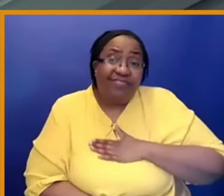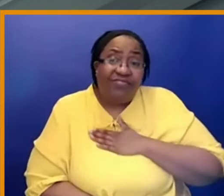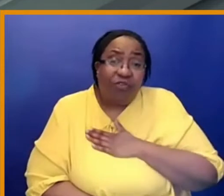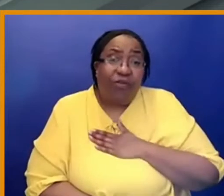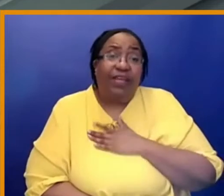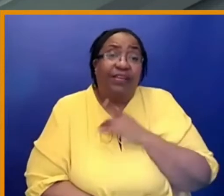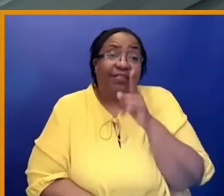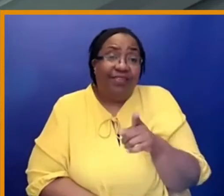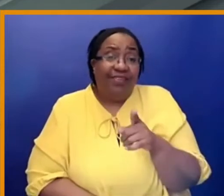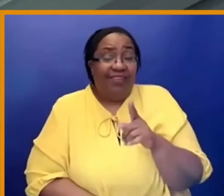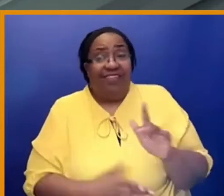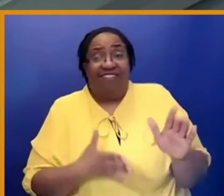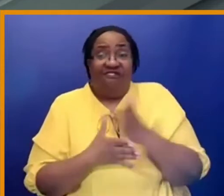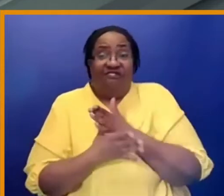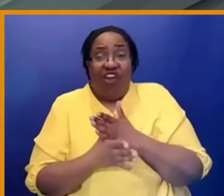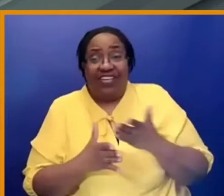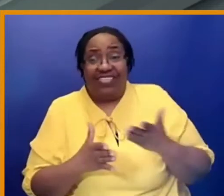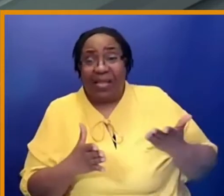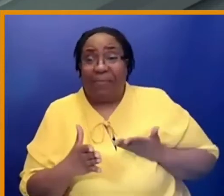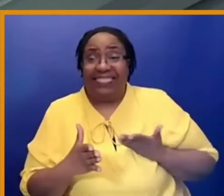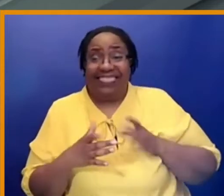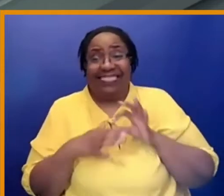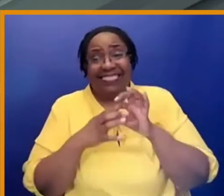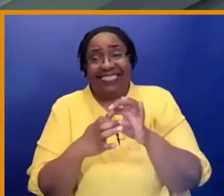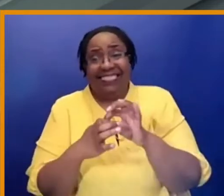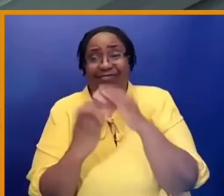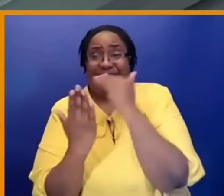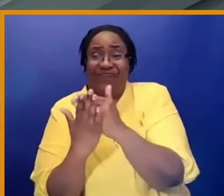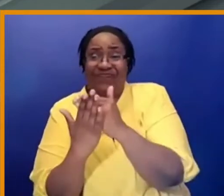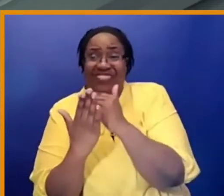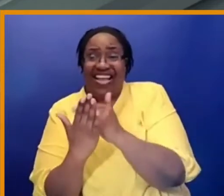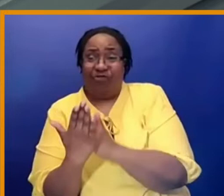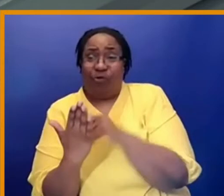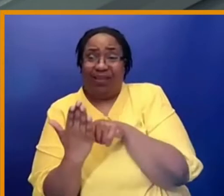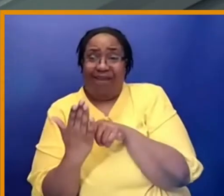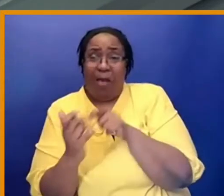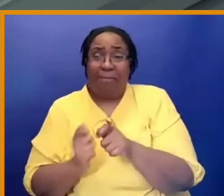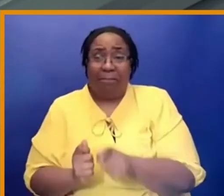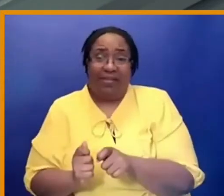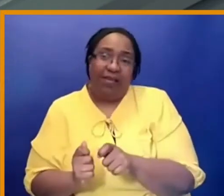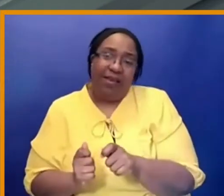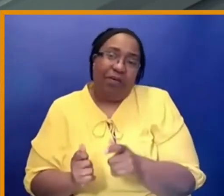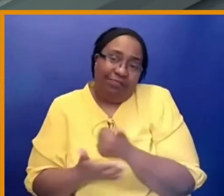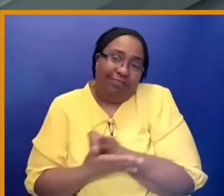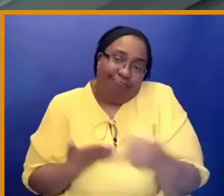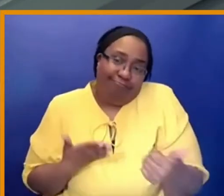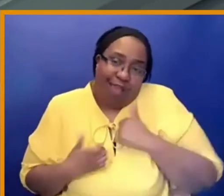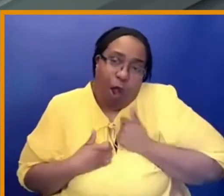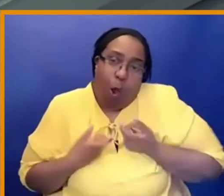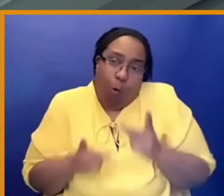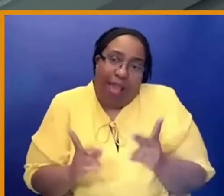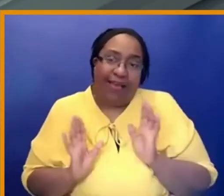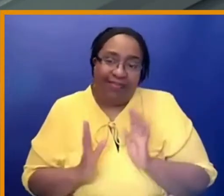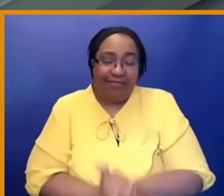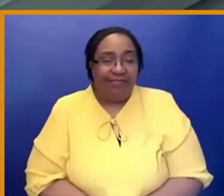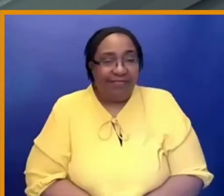business we're dealing with is a standing orders amendment, but it wouldn't be Lib Dem conference without them. But what we want to make sure is that we make the questions process as